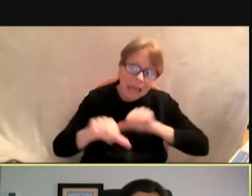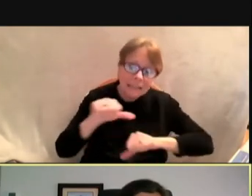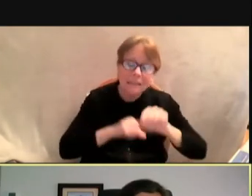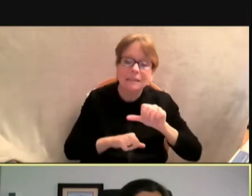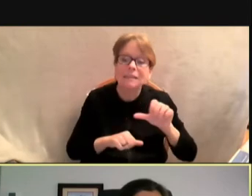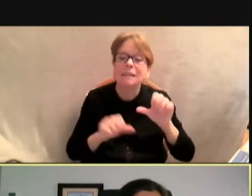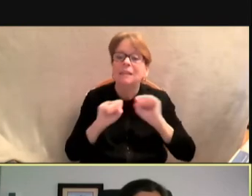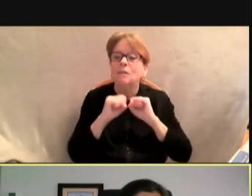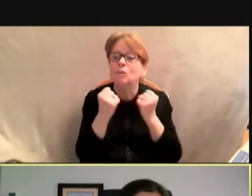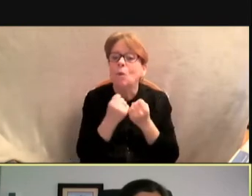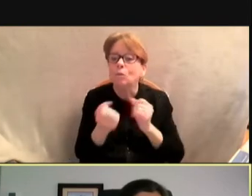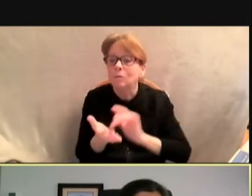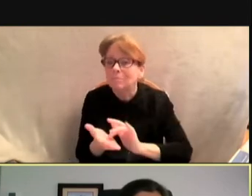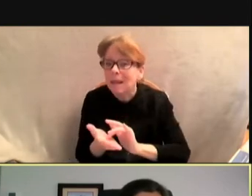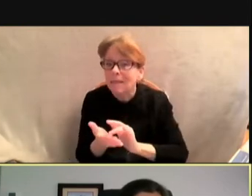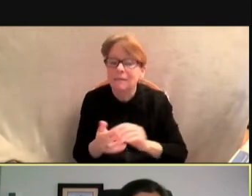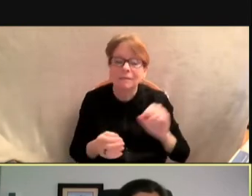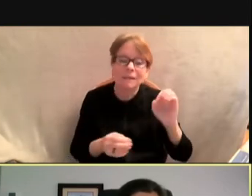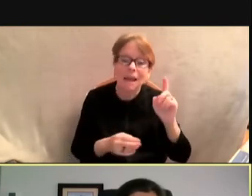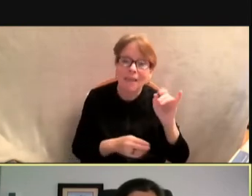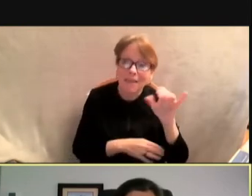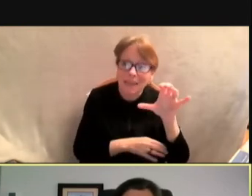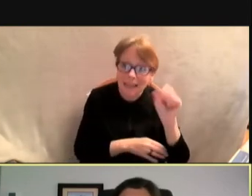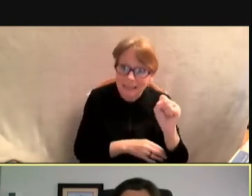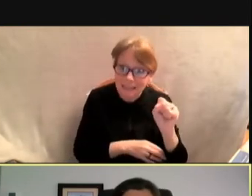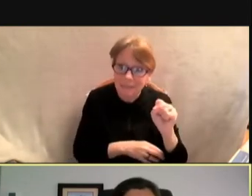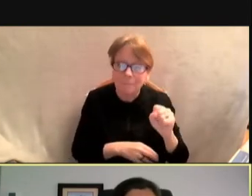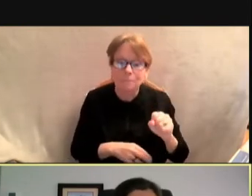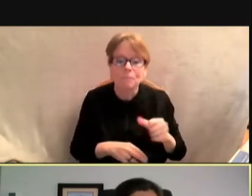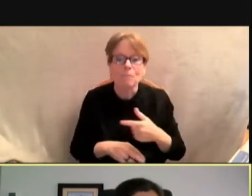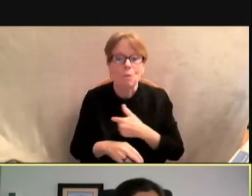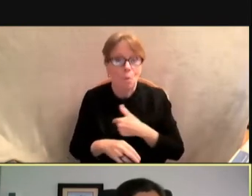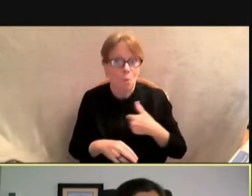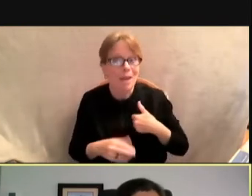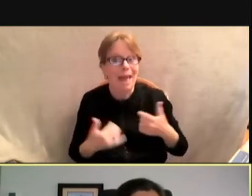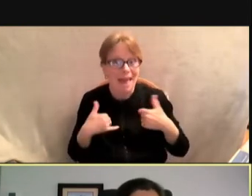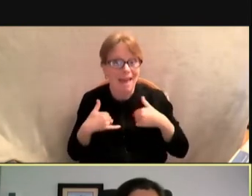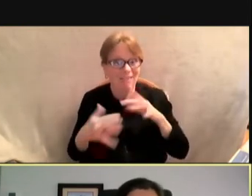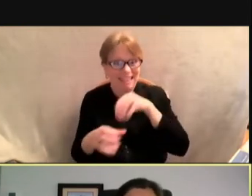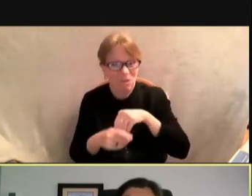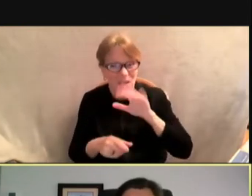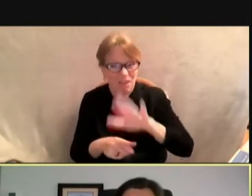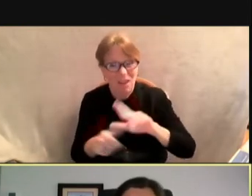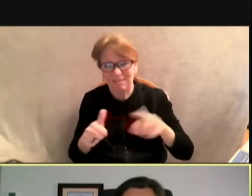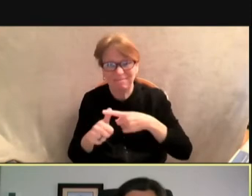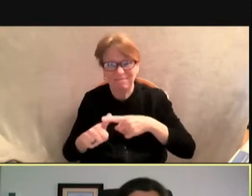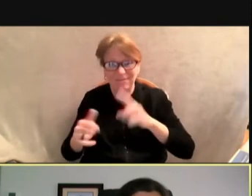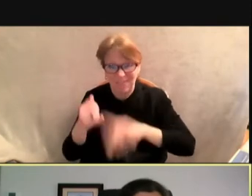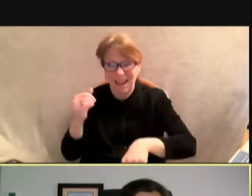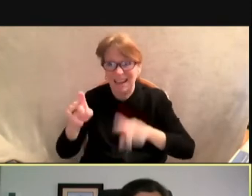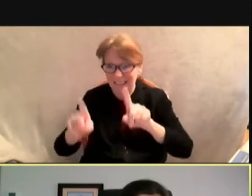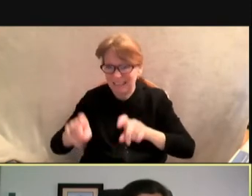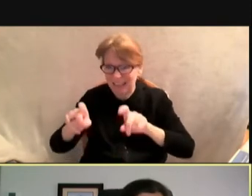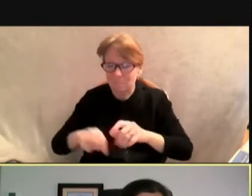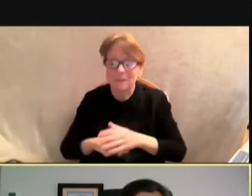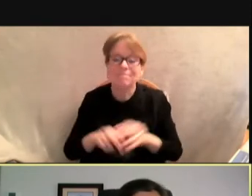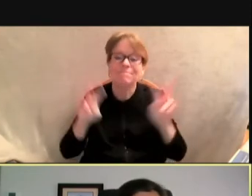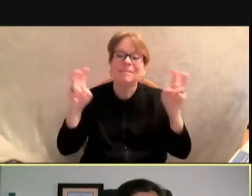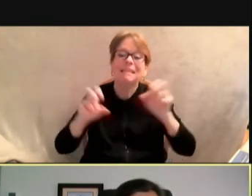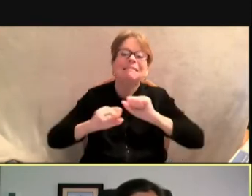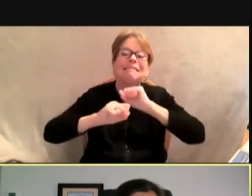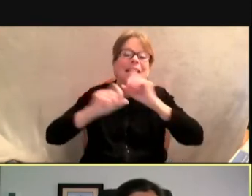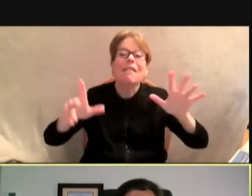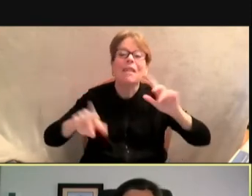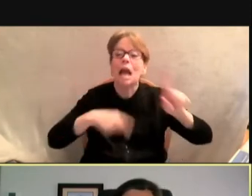and ethics, and is tested on one of the first year students' main final exams. Using the principle "nothing about us without us,"